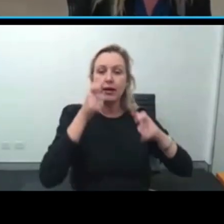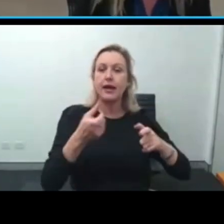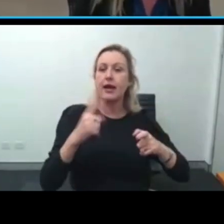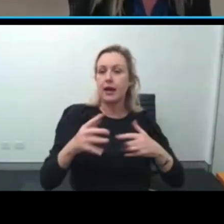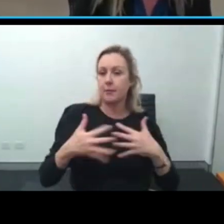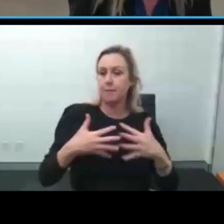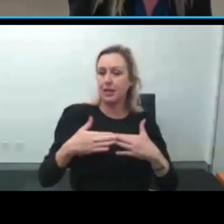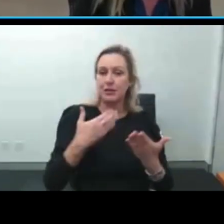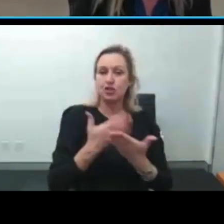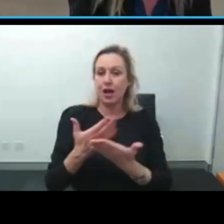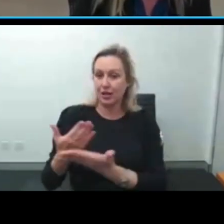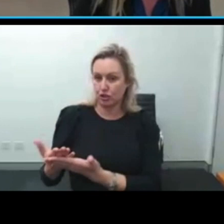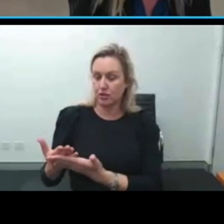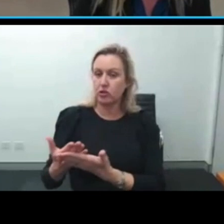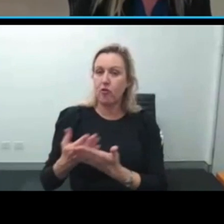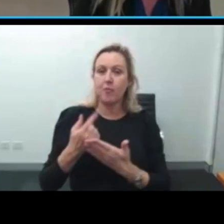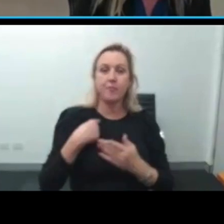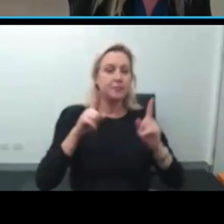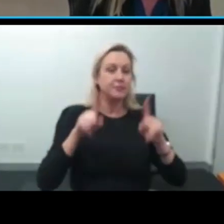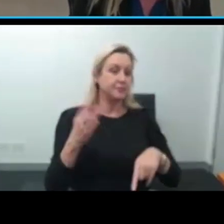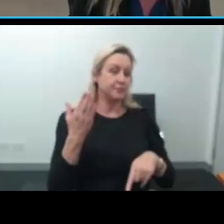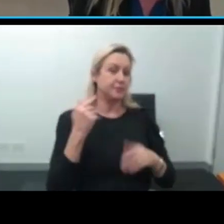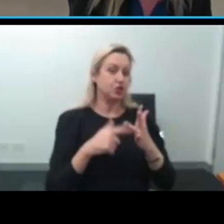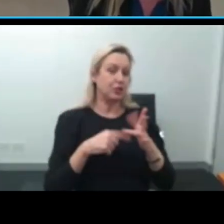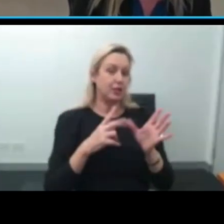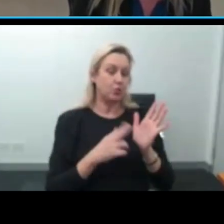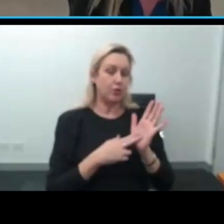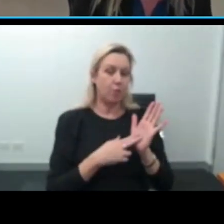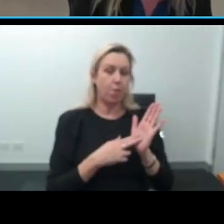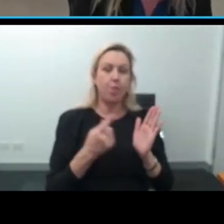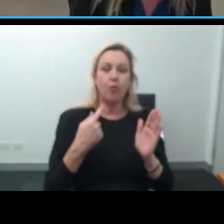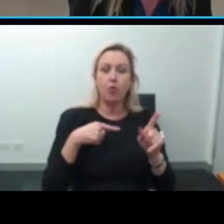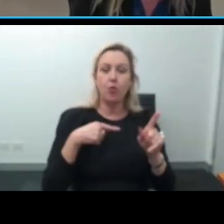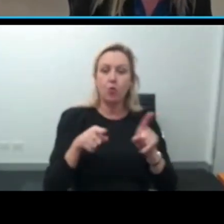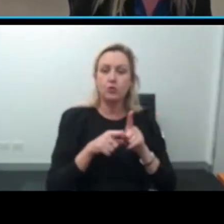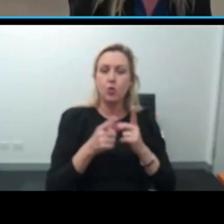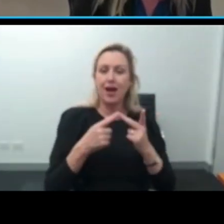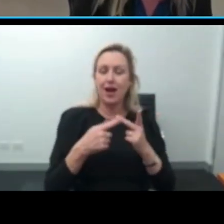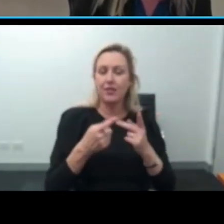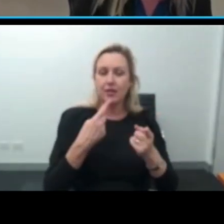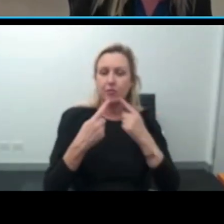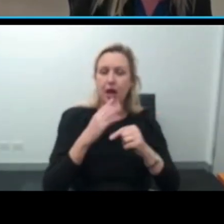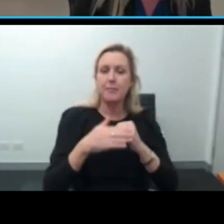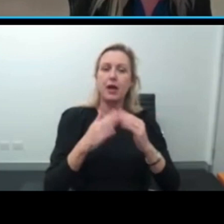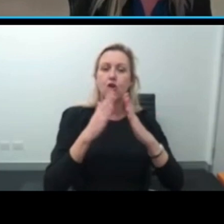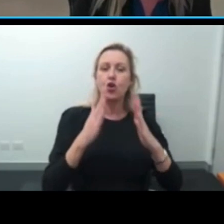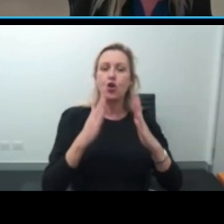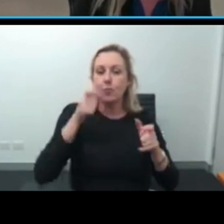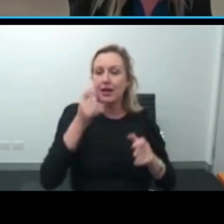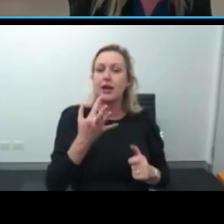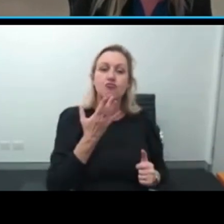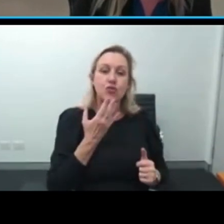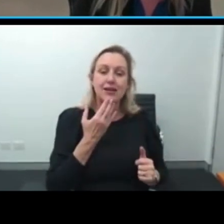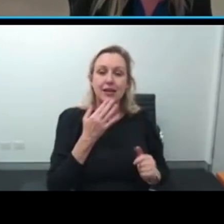and this is something that came into effect in January of this year. We included some further guidance on home care pricing,